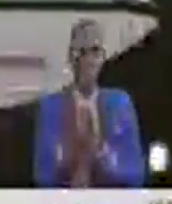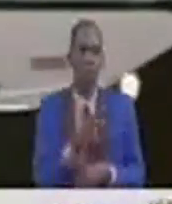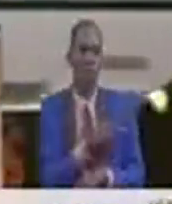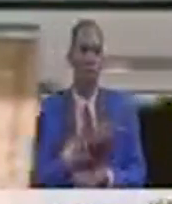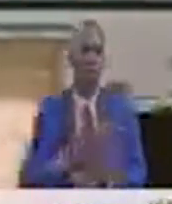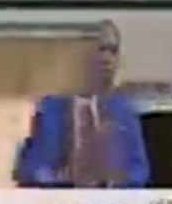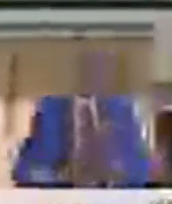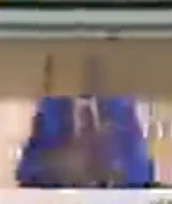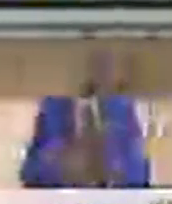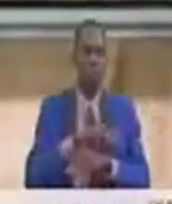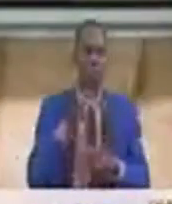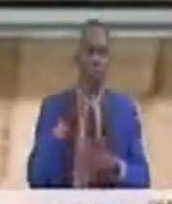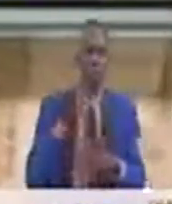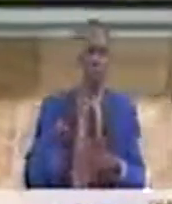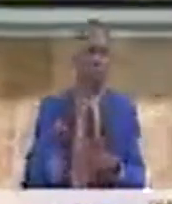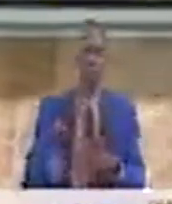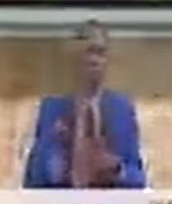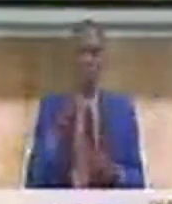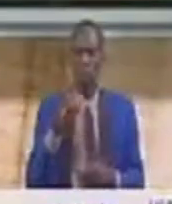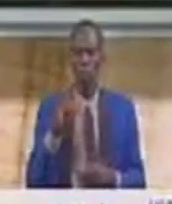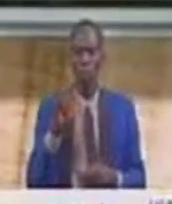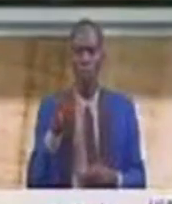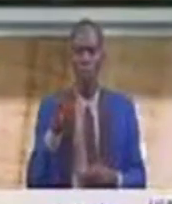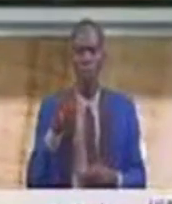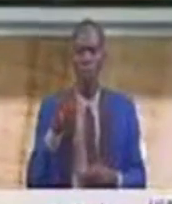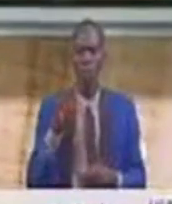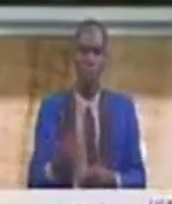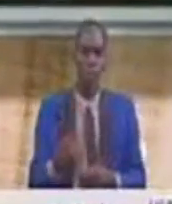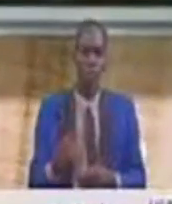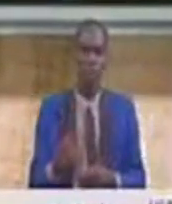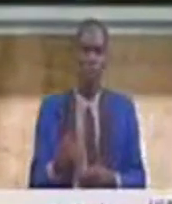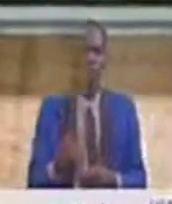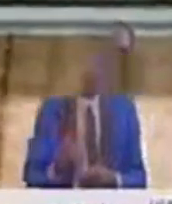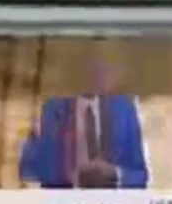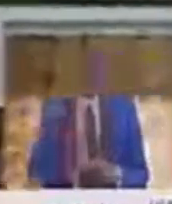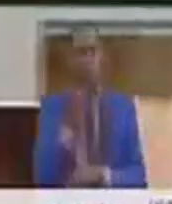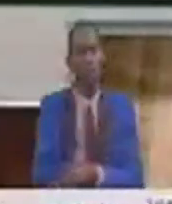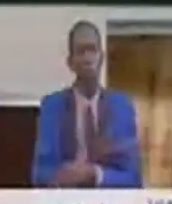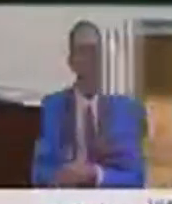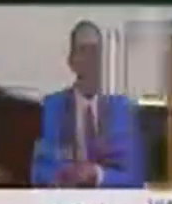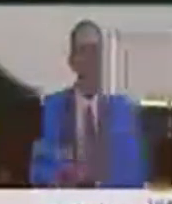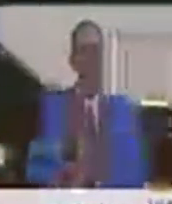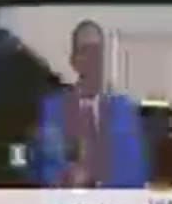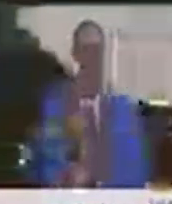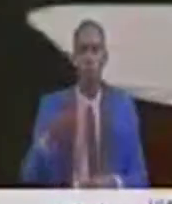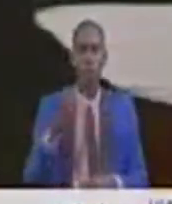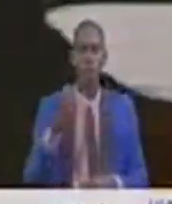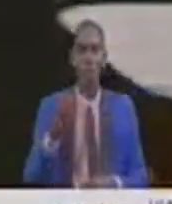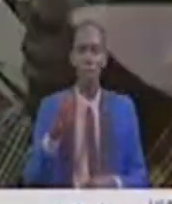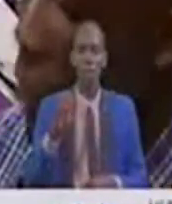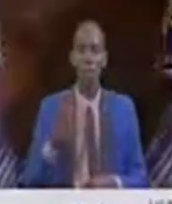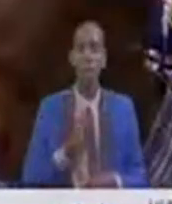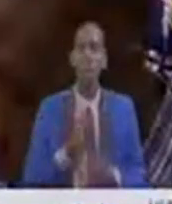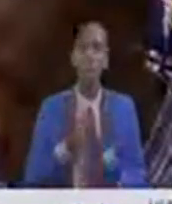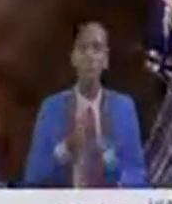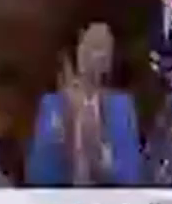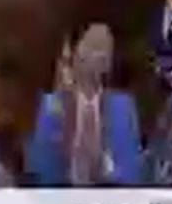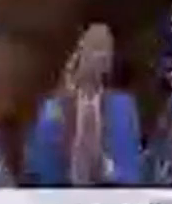the son of Jesse. I pray God will preserve our